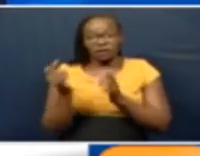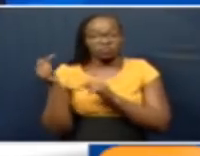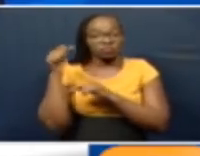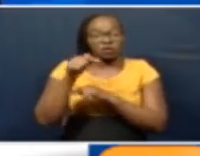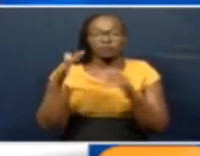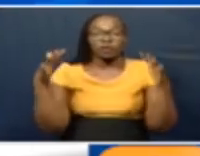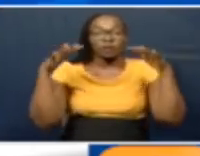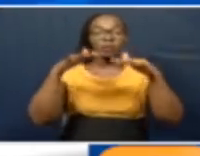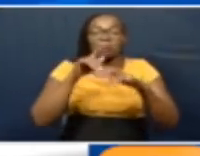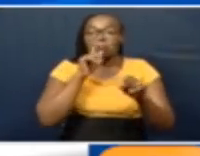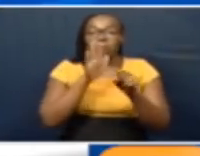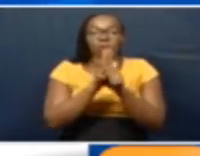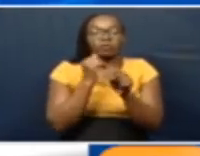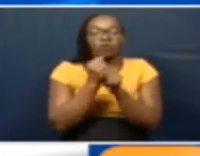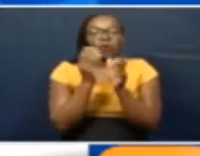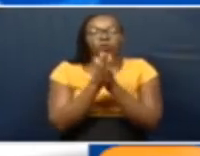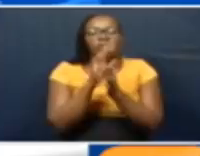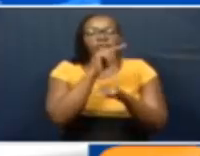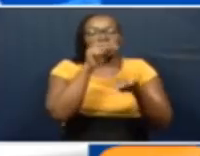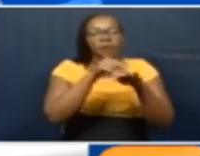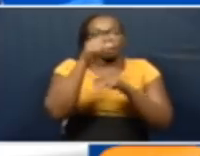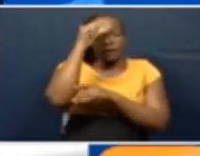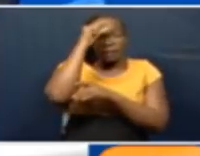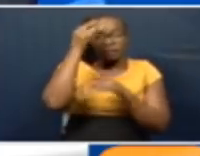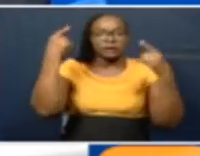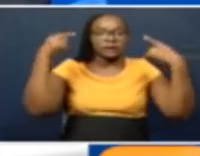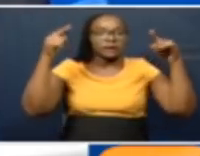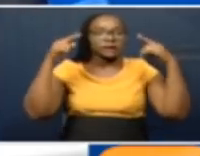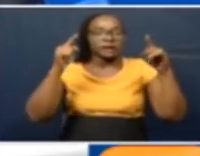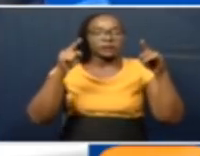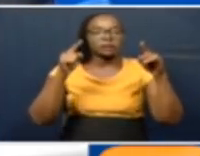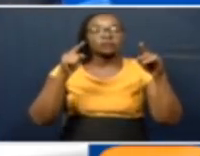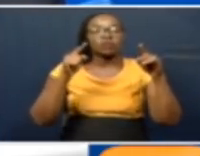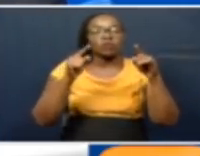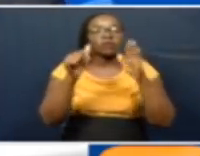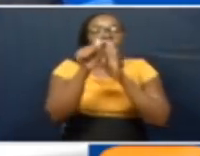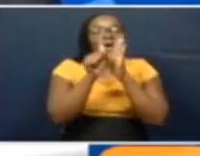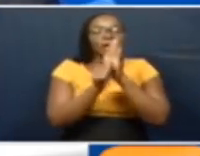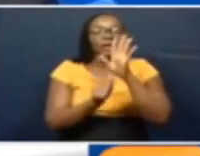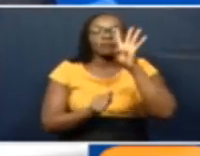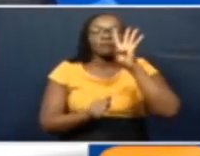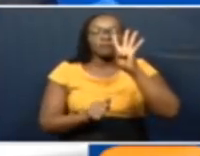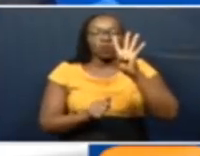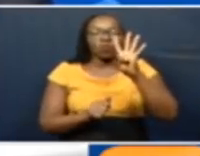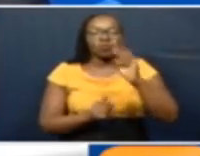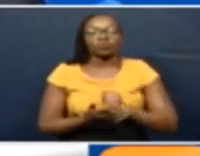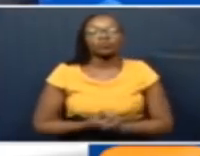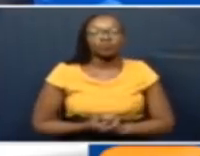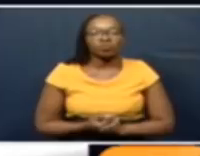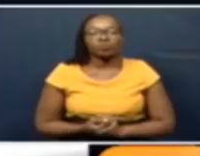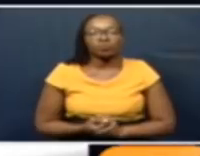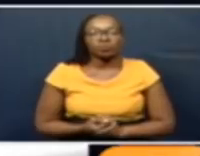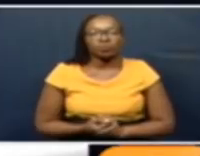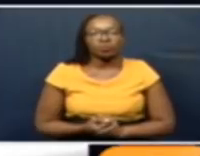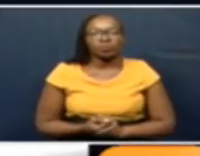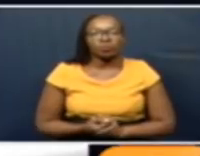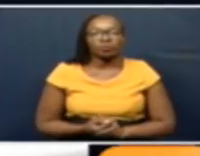pledging to work with the national government for the success of the Big Four agenda. Chaki Maribi has more.